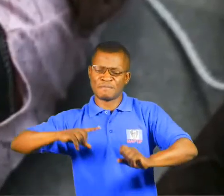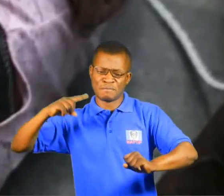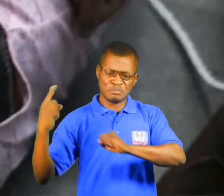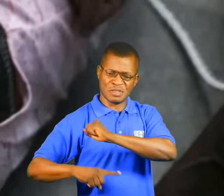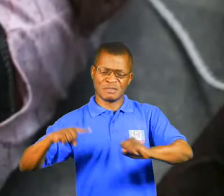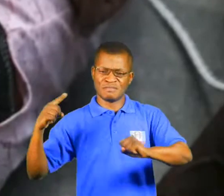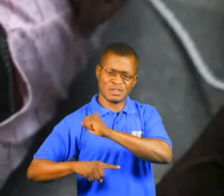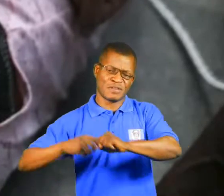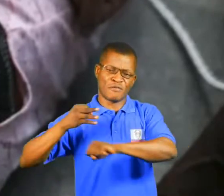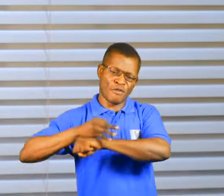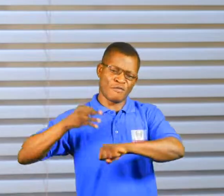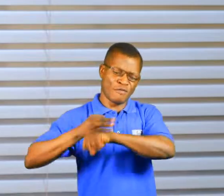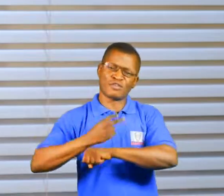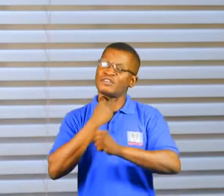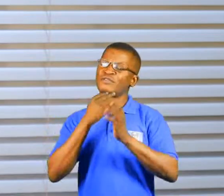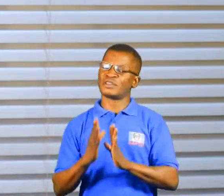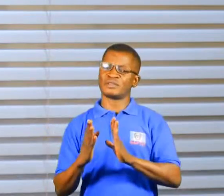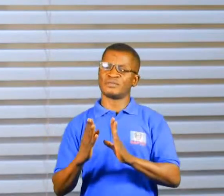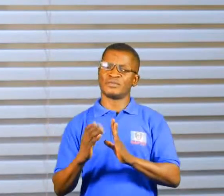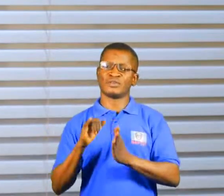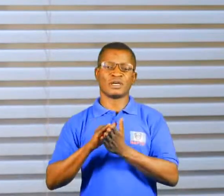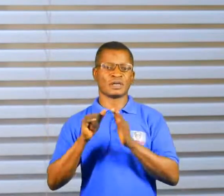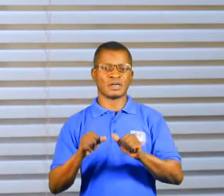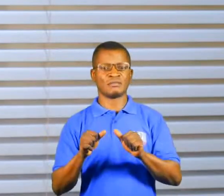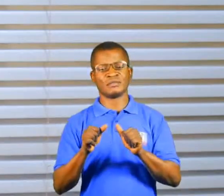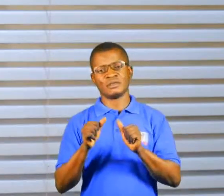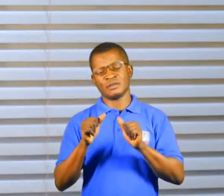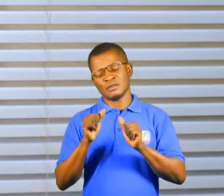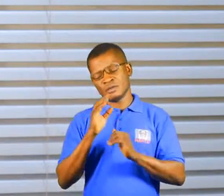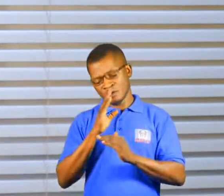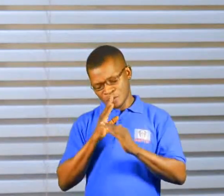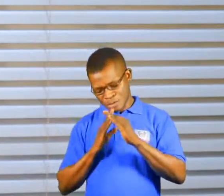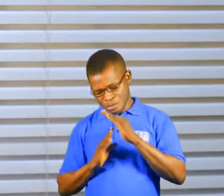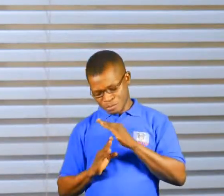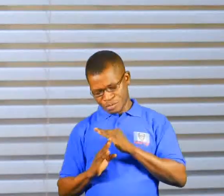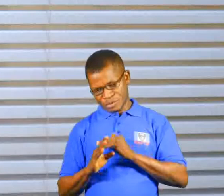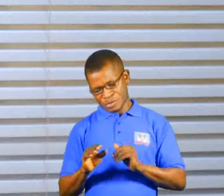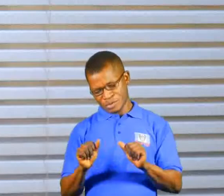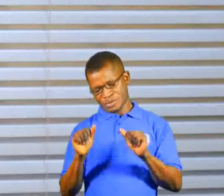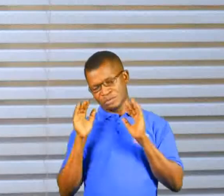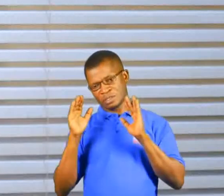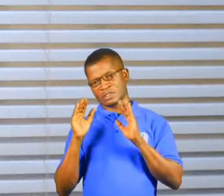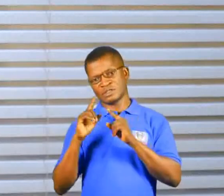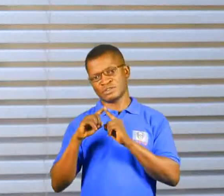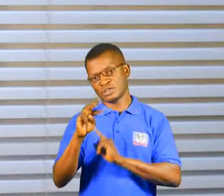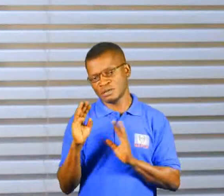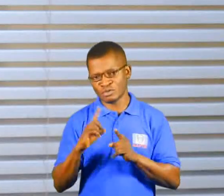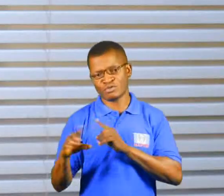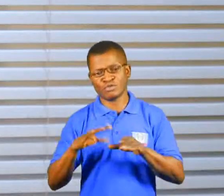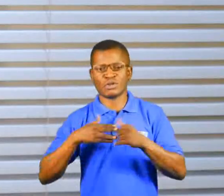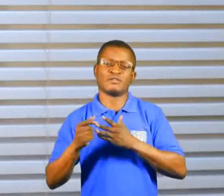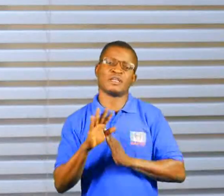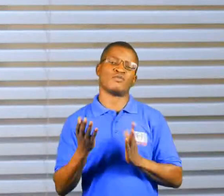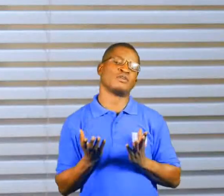that will force the victim to carry out whatever activity they want them to do to make money for their traffickers. And